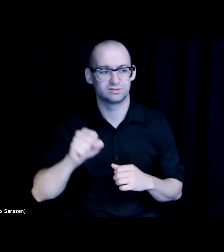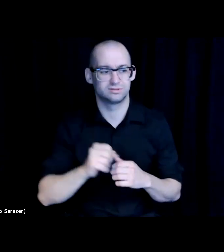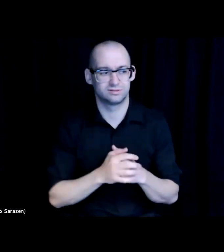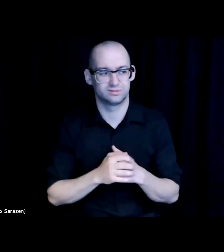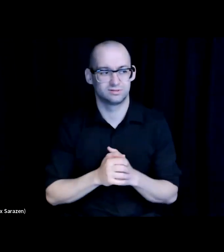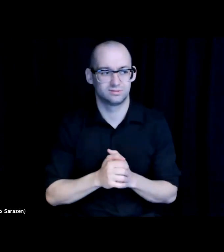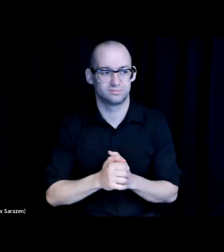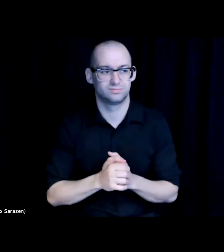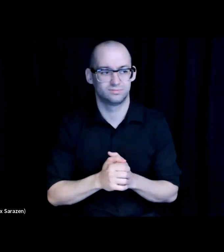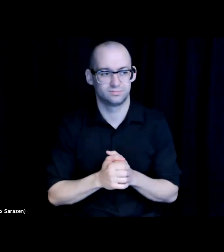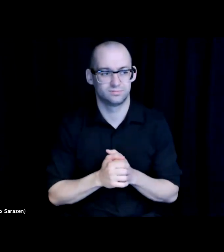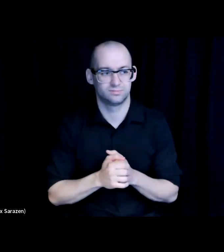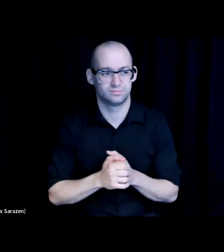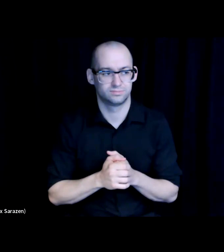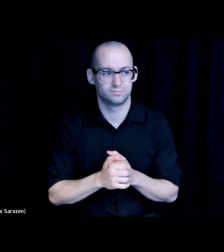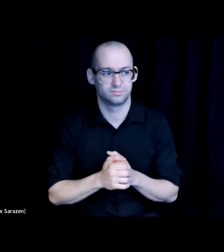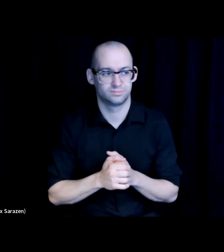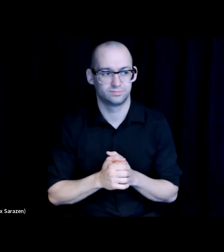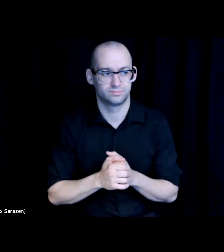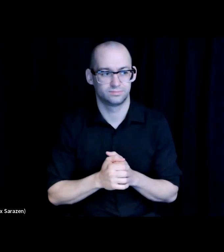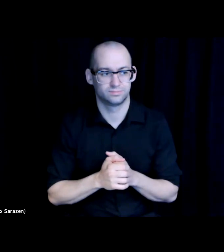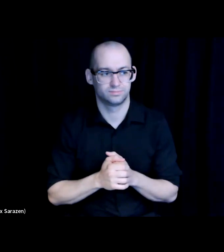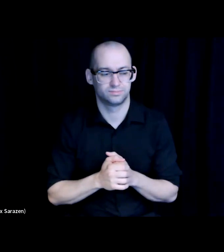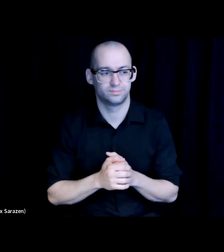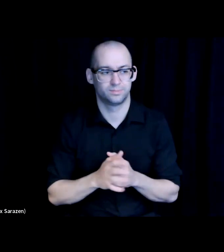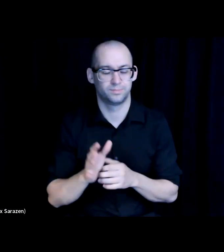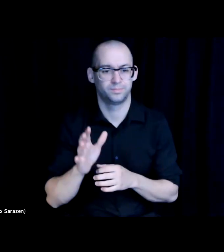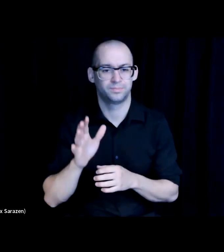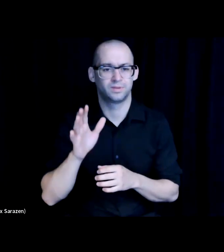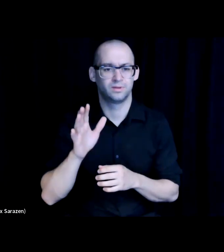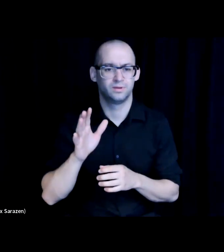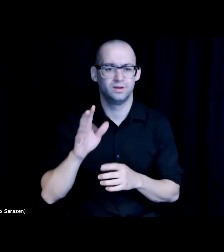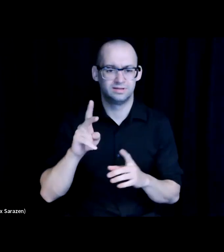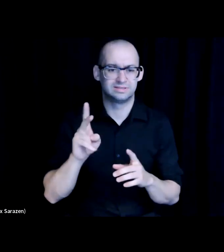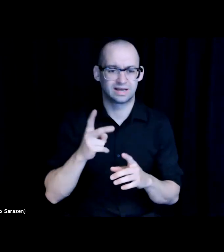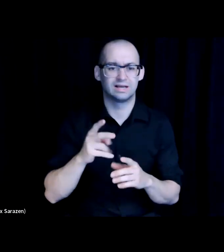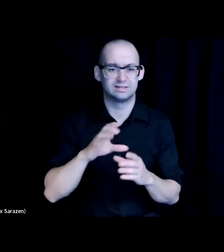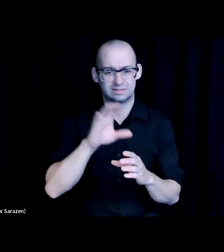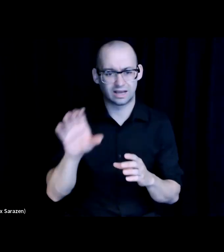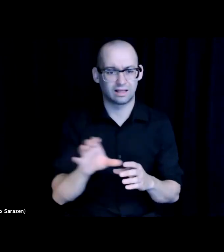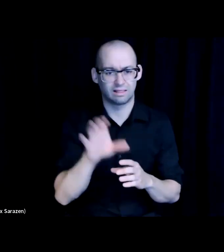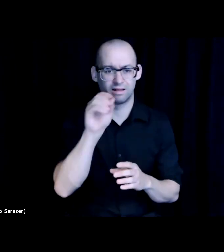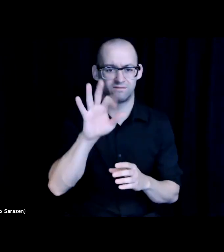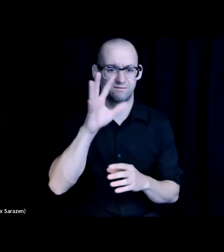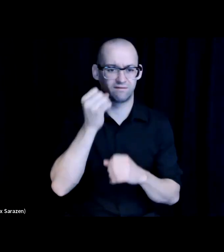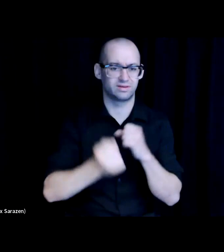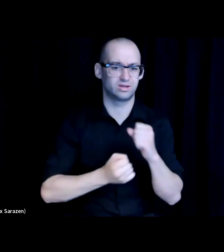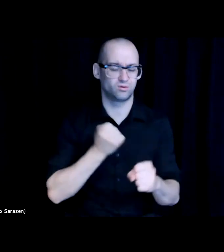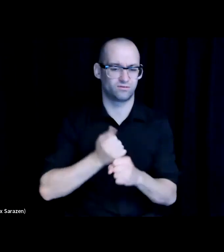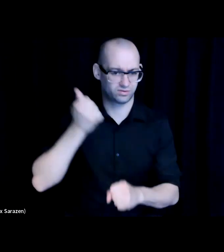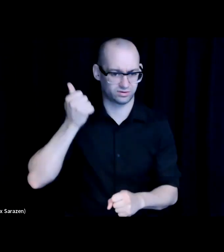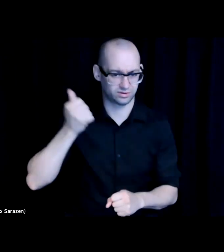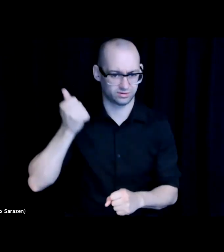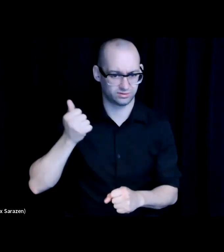Disease Control and Prevention, and it's in its second cycle of 5-year funding. And the second example is also